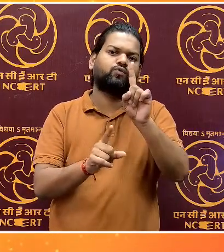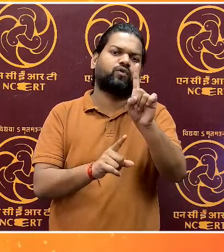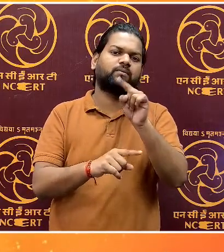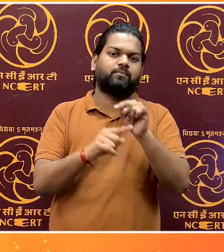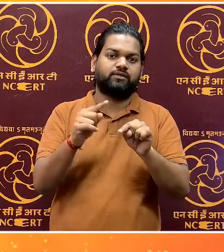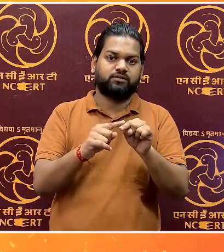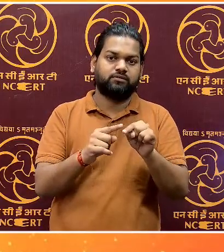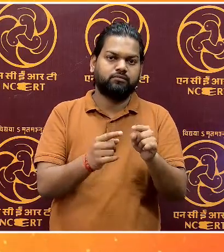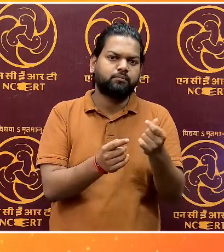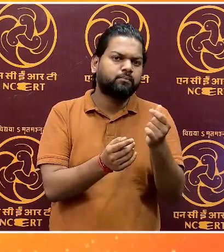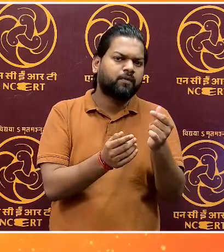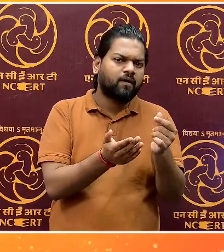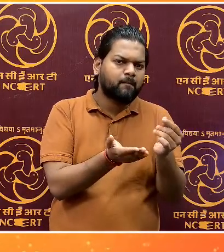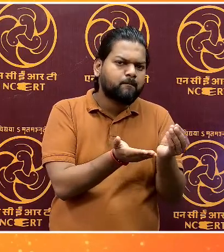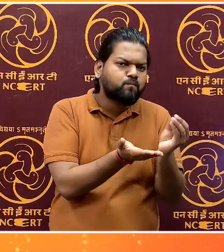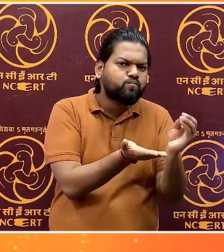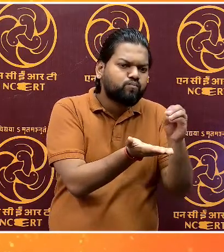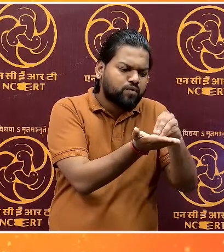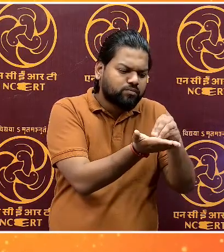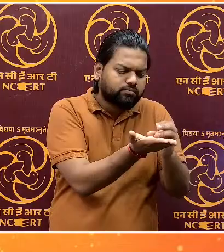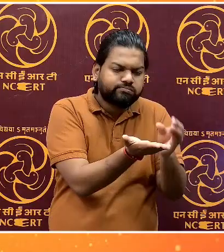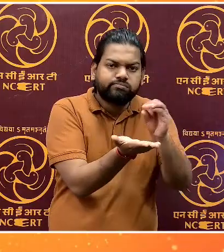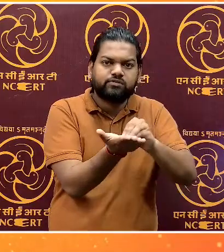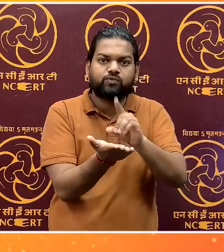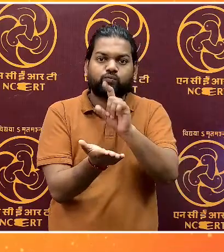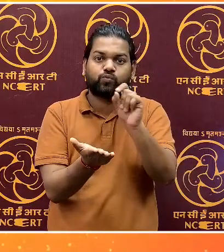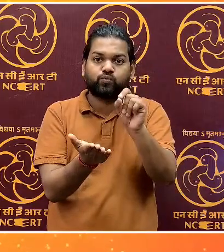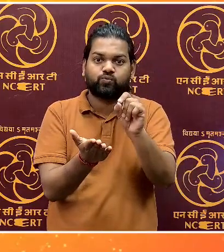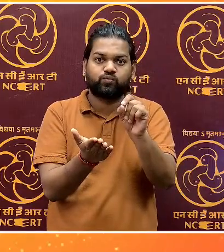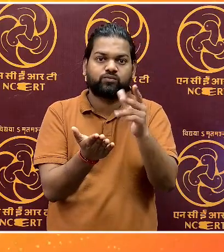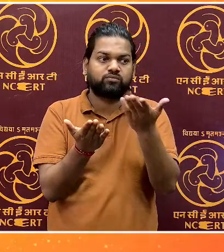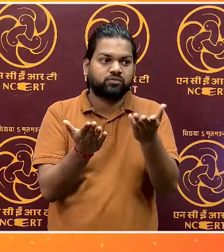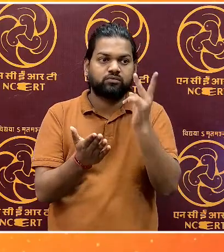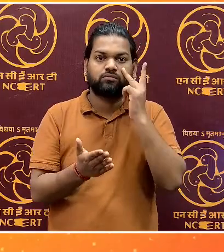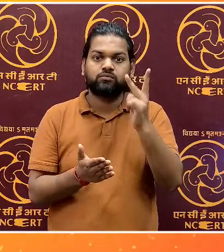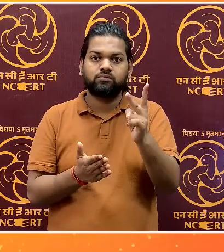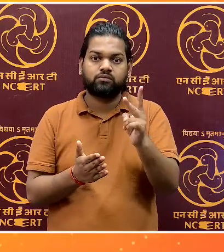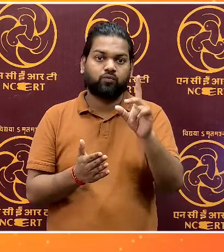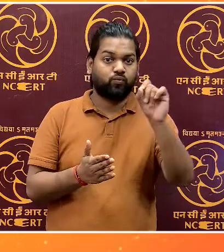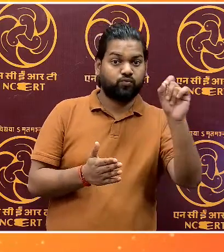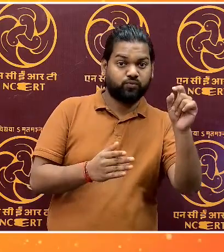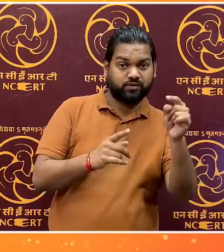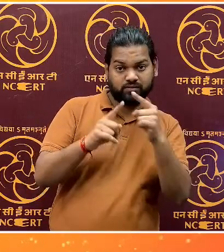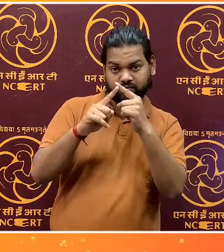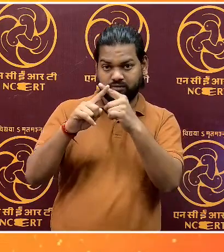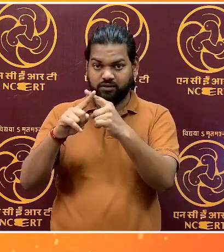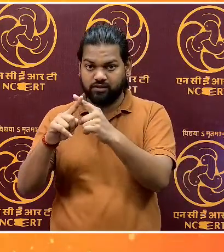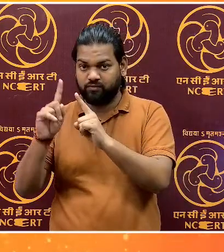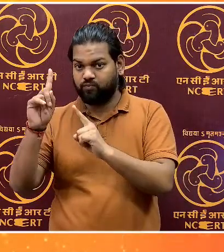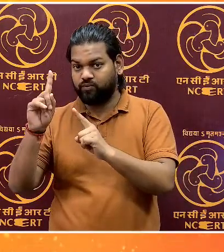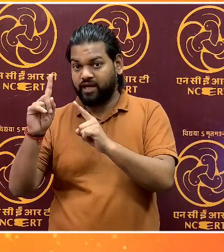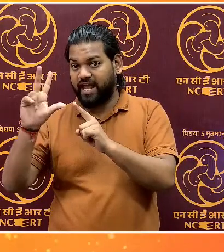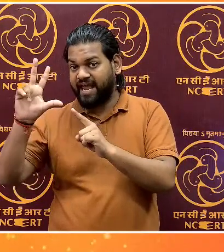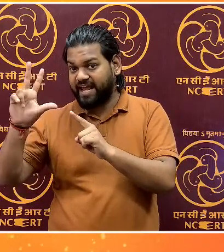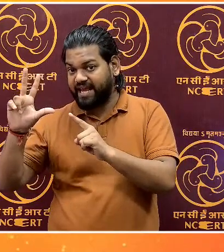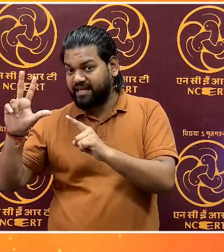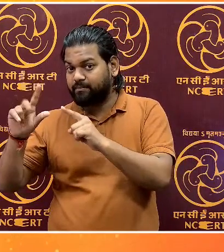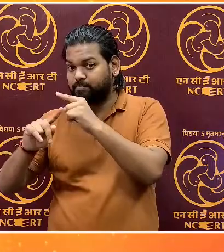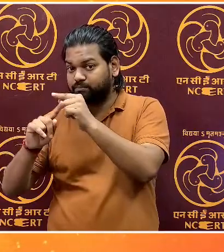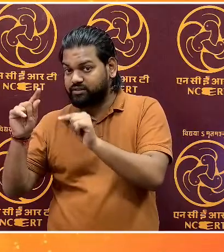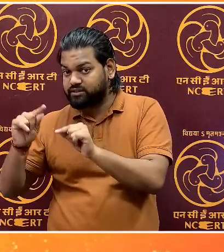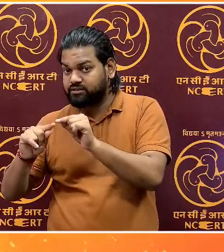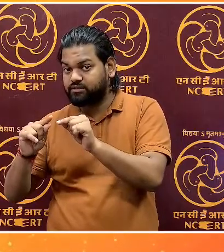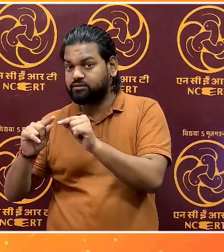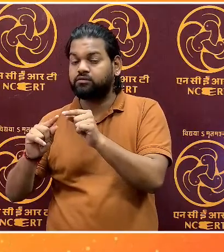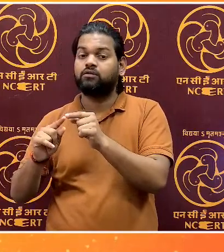is 100 rupees. By putting it into the formula, it comes out to be 100 rupees multiplied by 8% multiplied